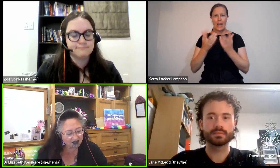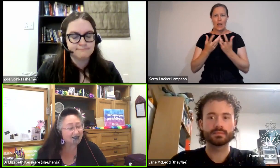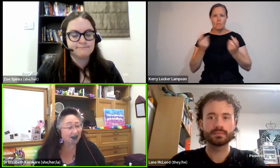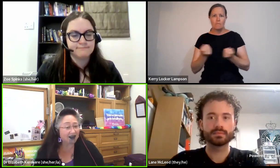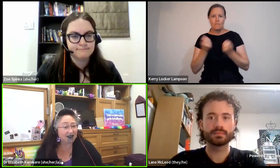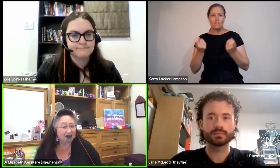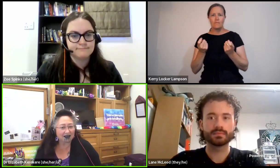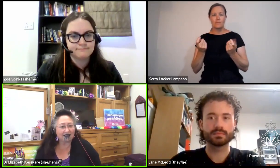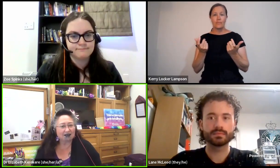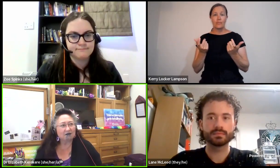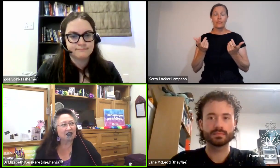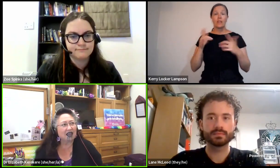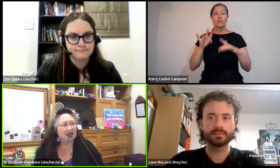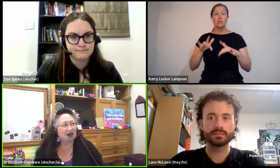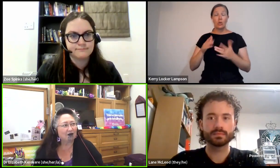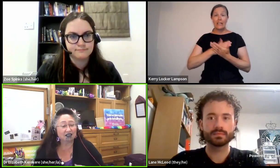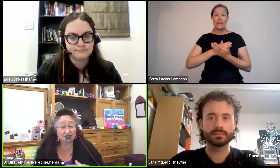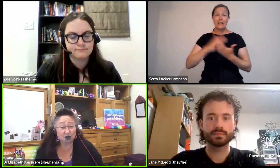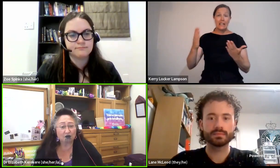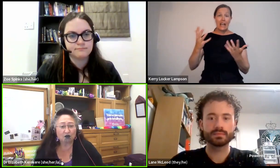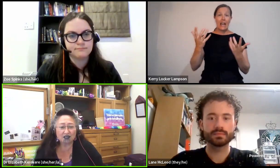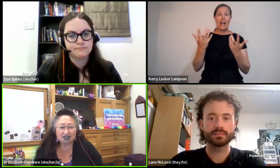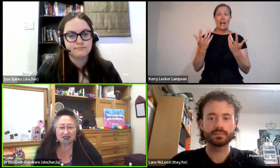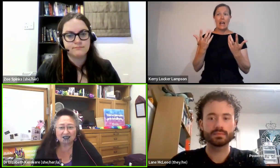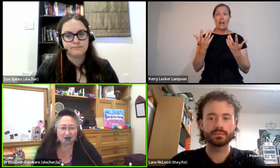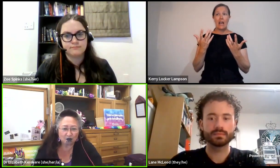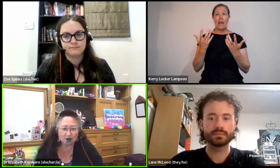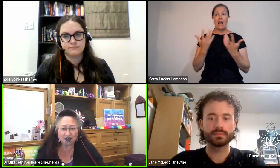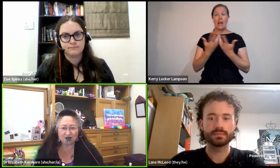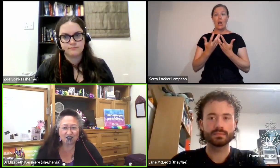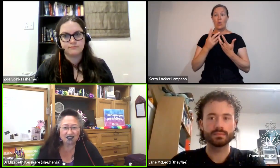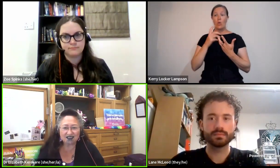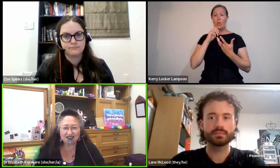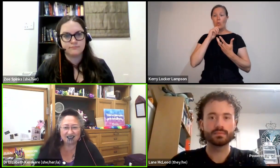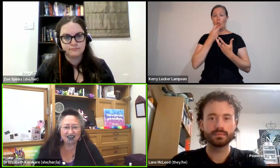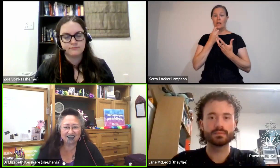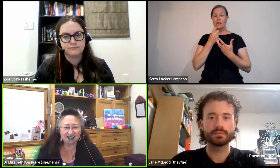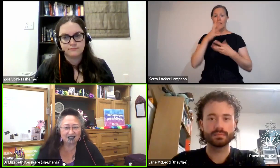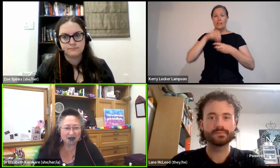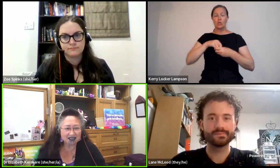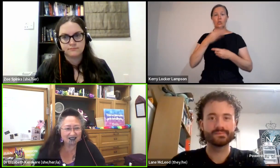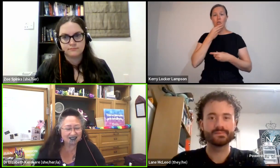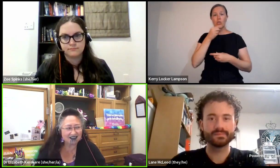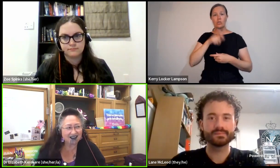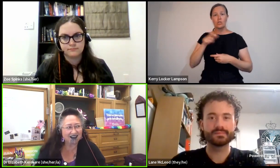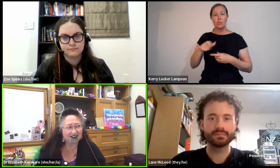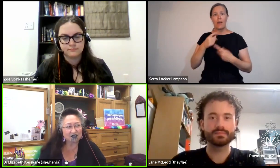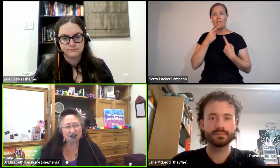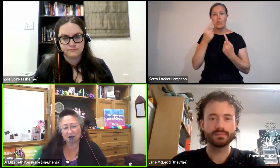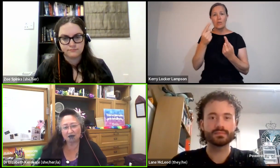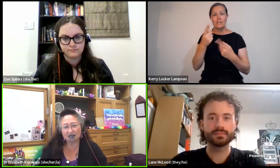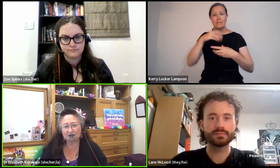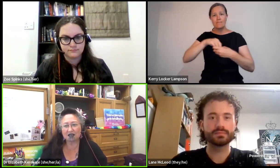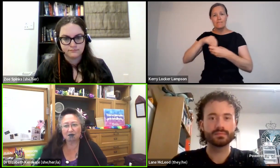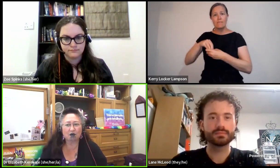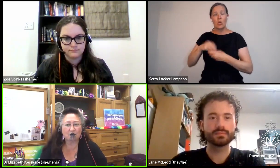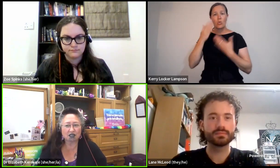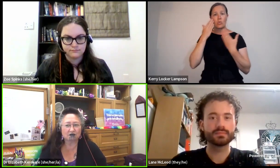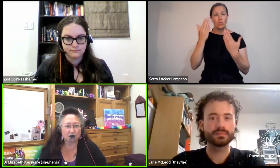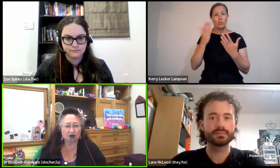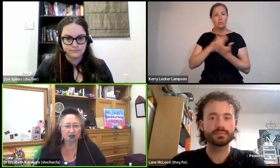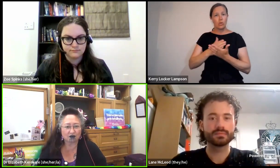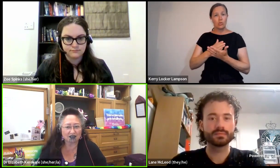entirely clear how consumer voices will be heard in the space. So that might be something that